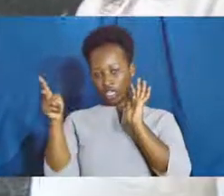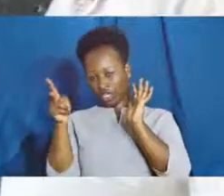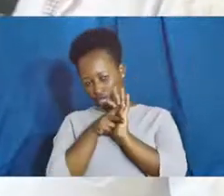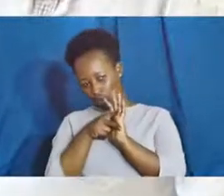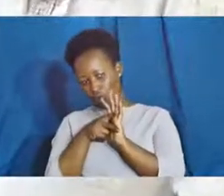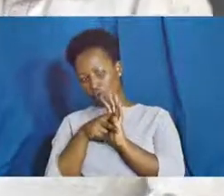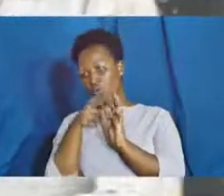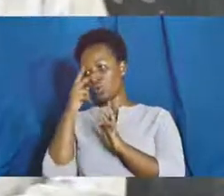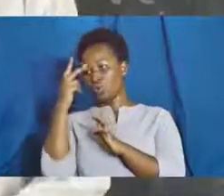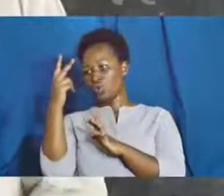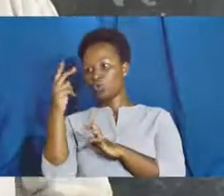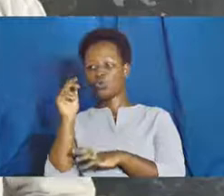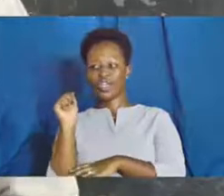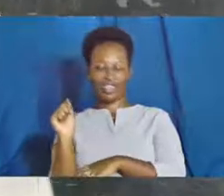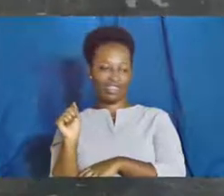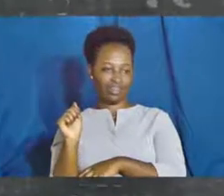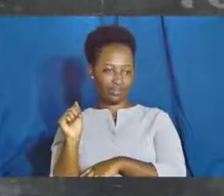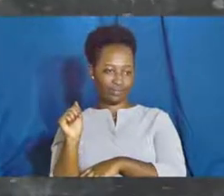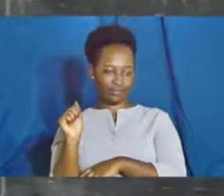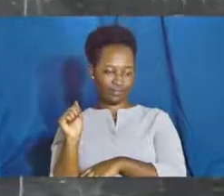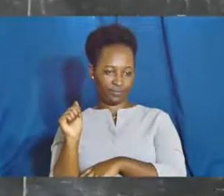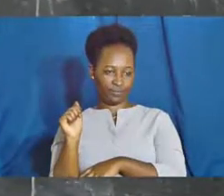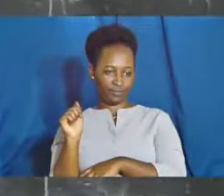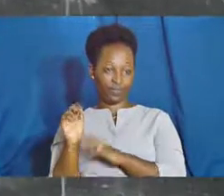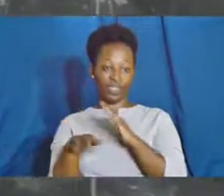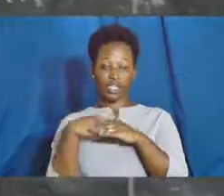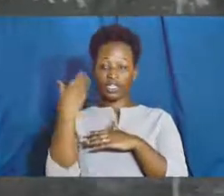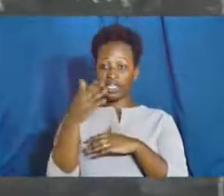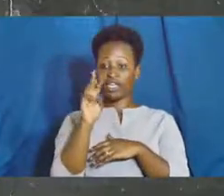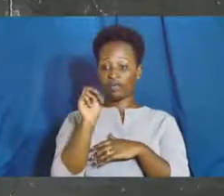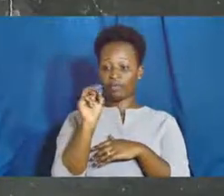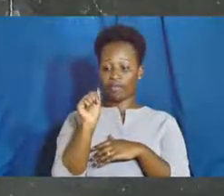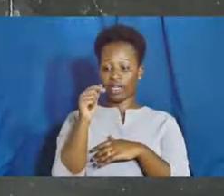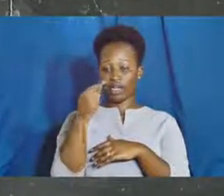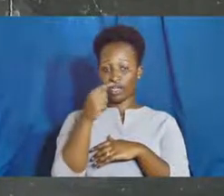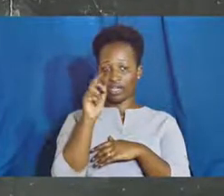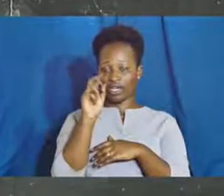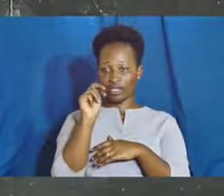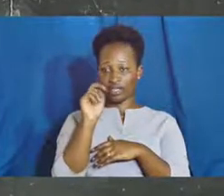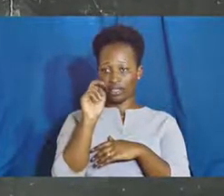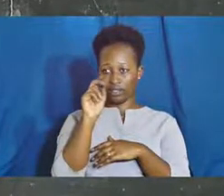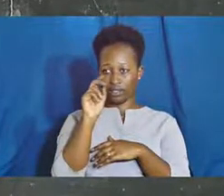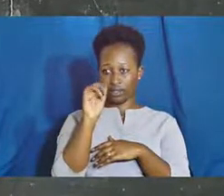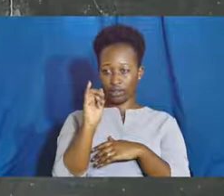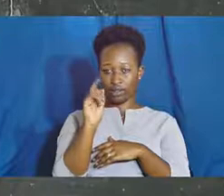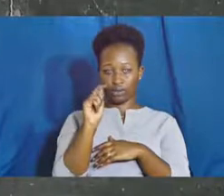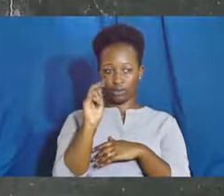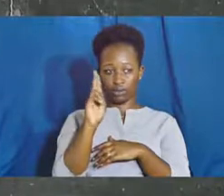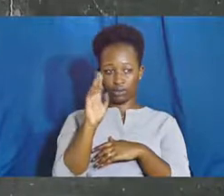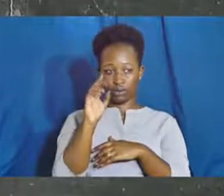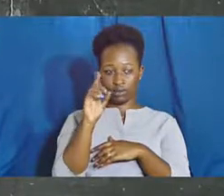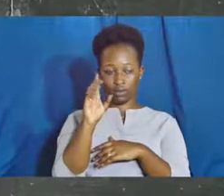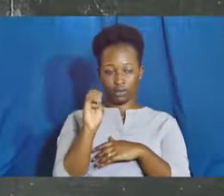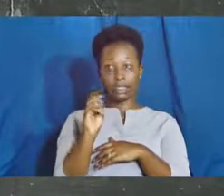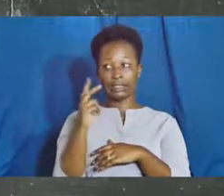2A. Then the magnitude is 2, but the negative